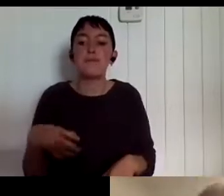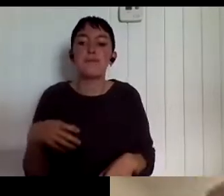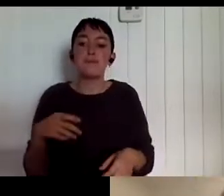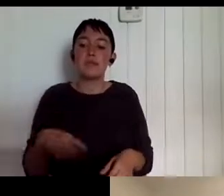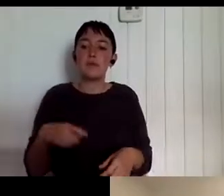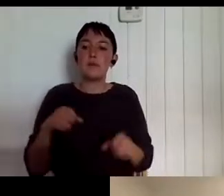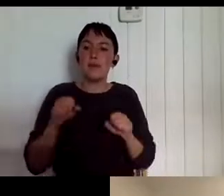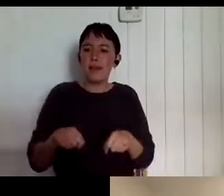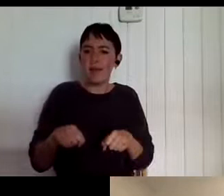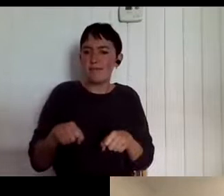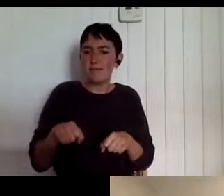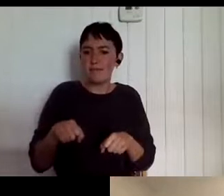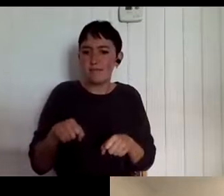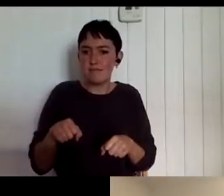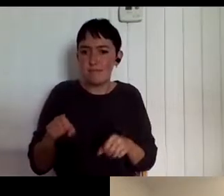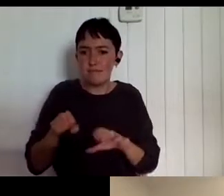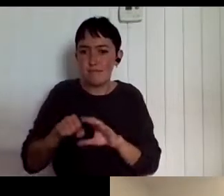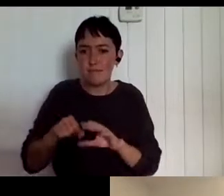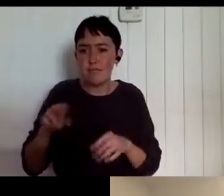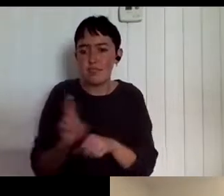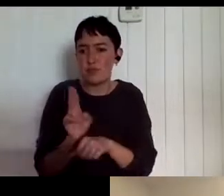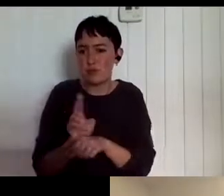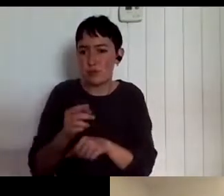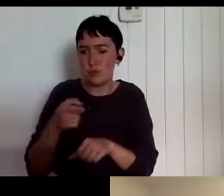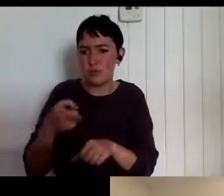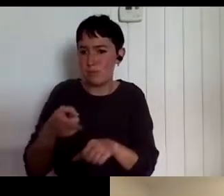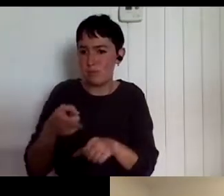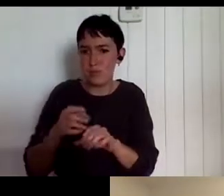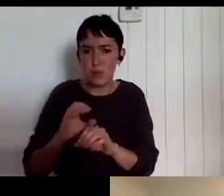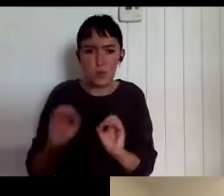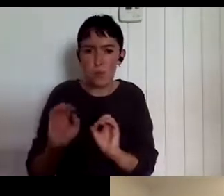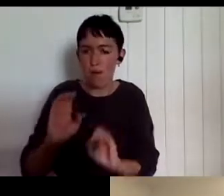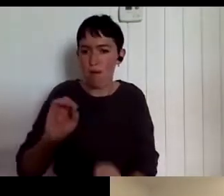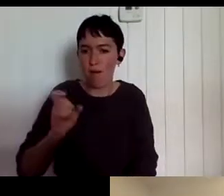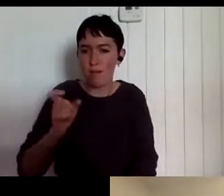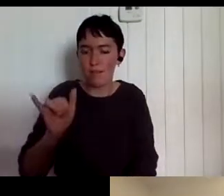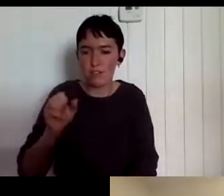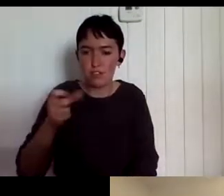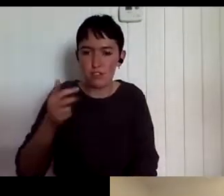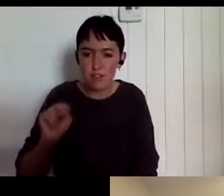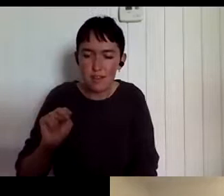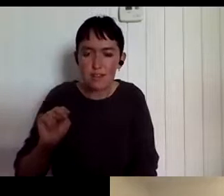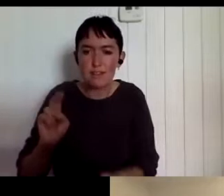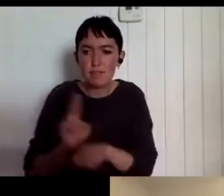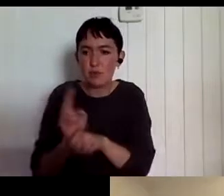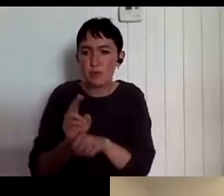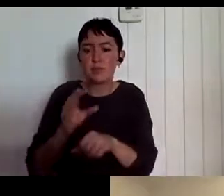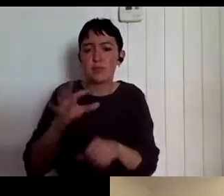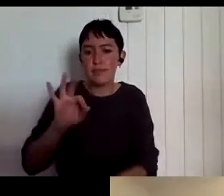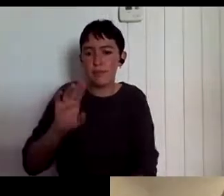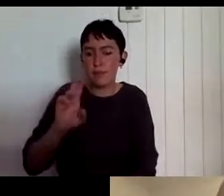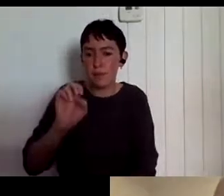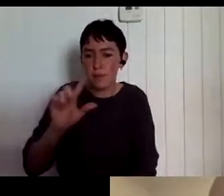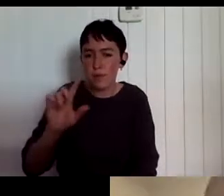satellites. And this all happens without oxygen being present. So it's kind of like this little fuel cell. The bacteria are